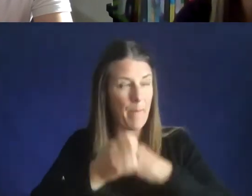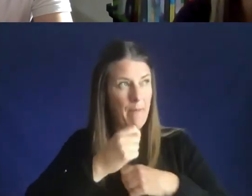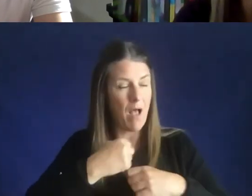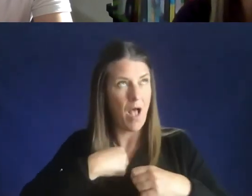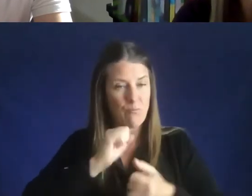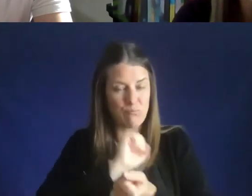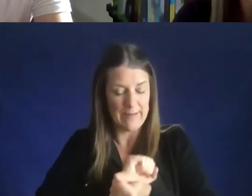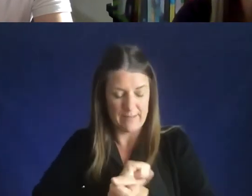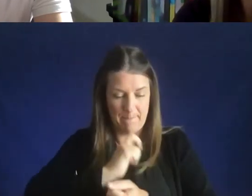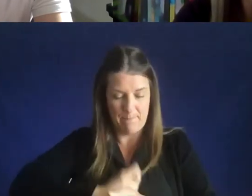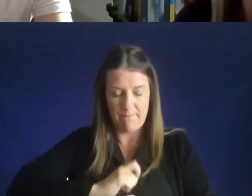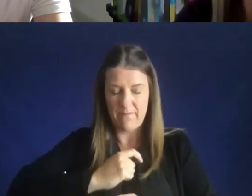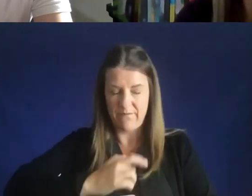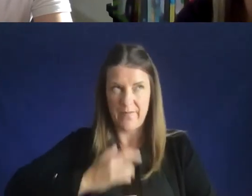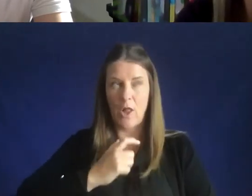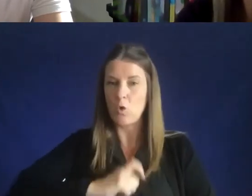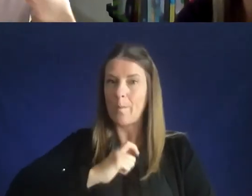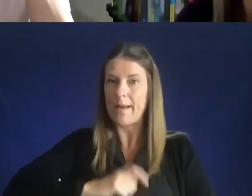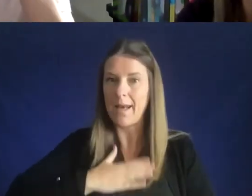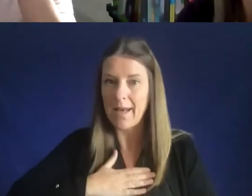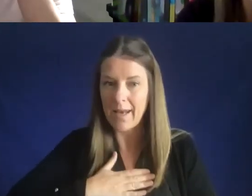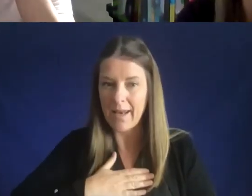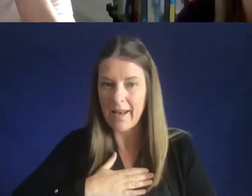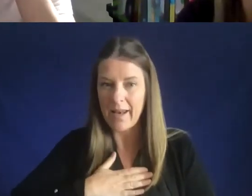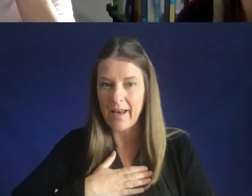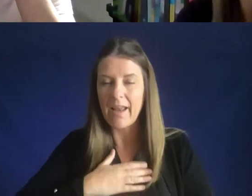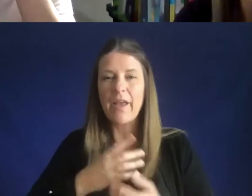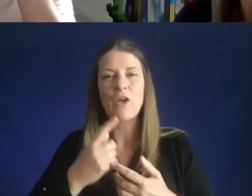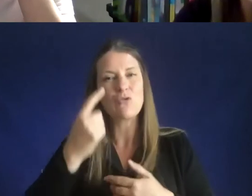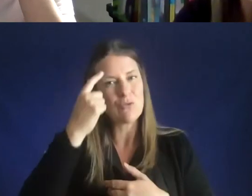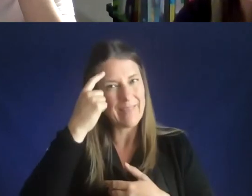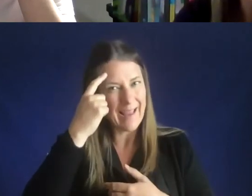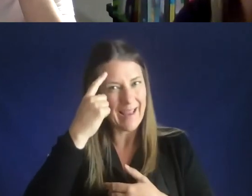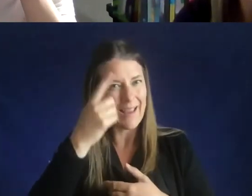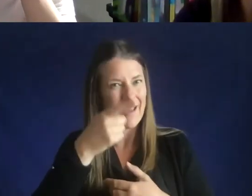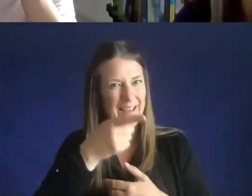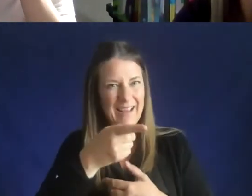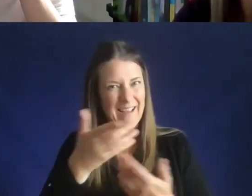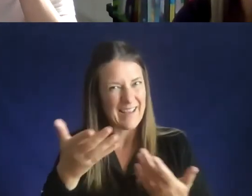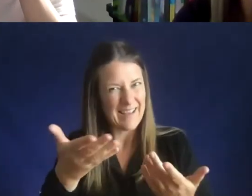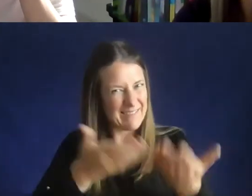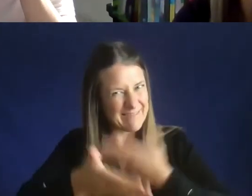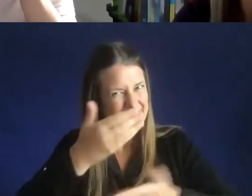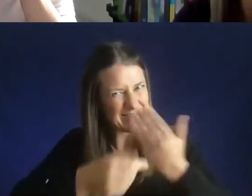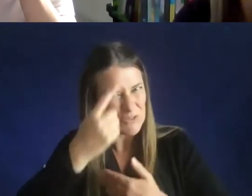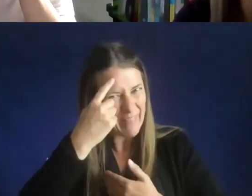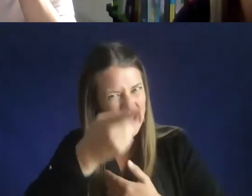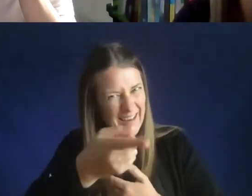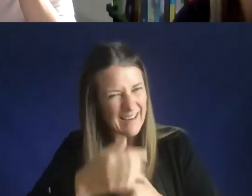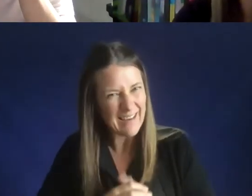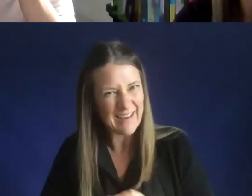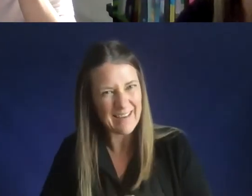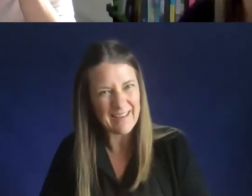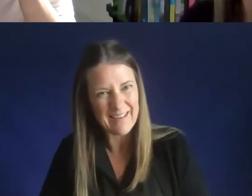can achieve rehabilitation rather than just punishment without the arts? Good question. Yeah, absolutely.